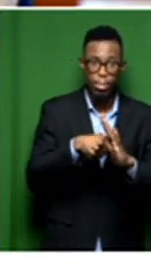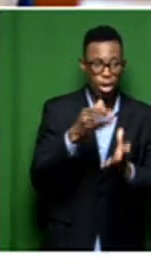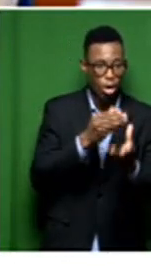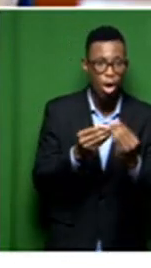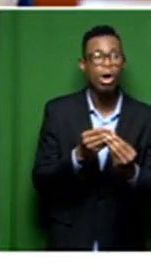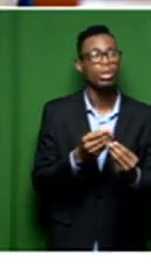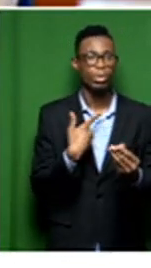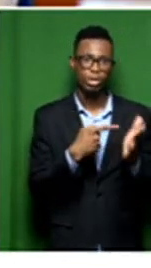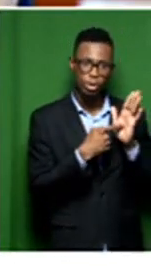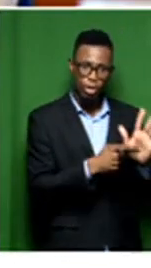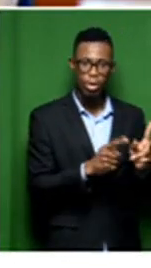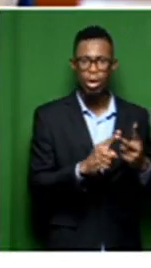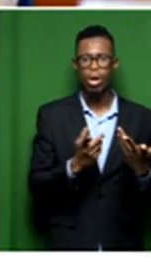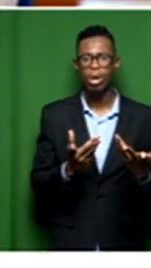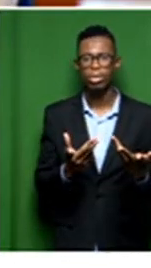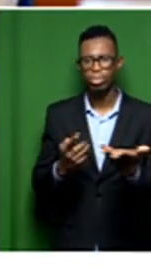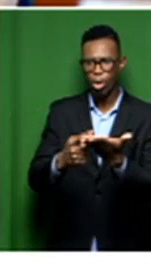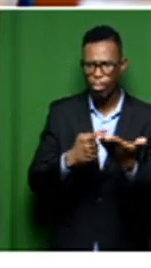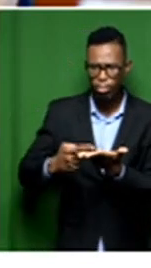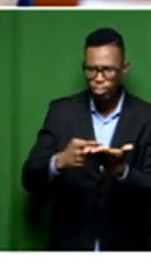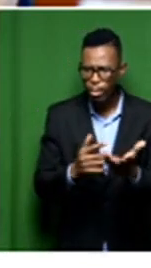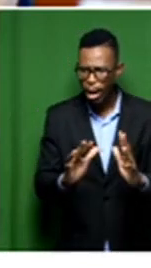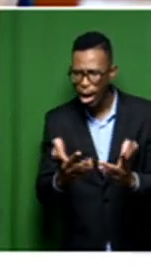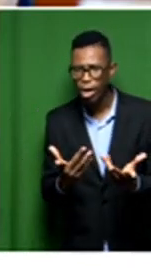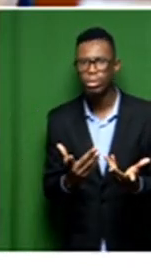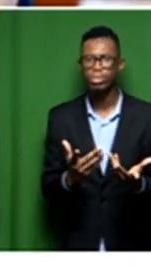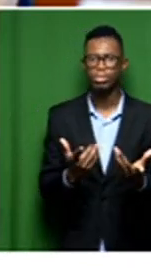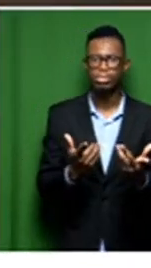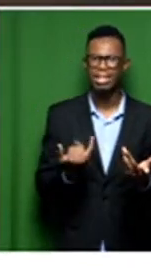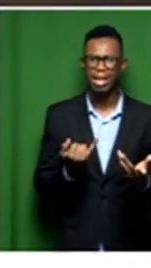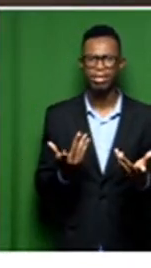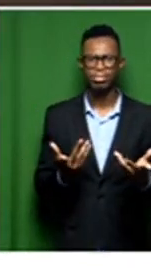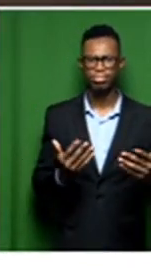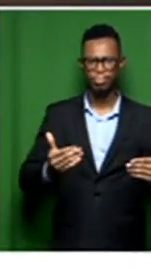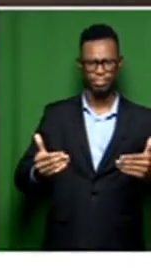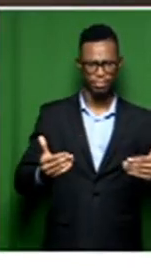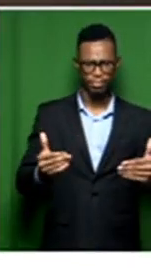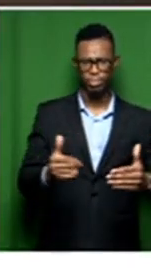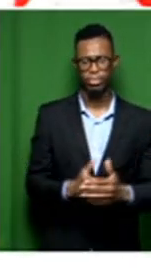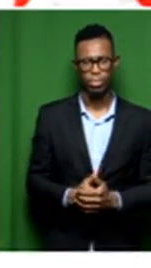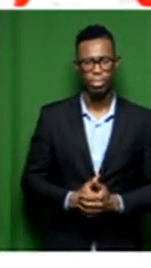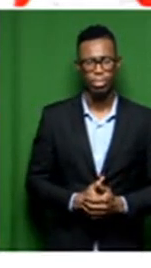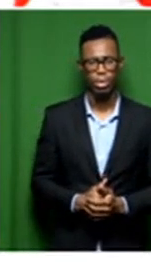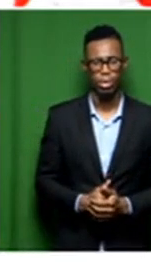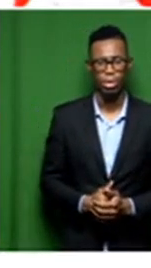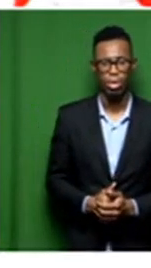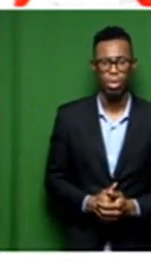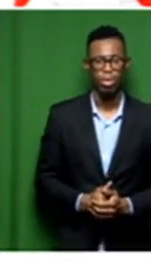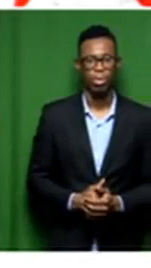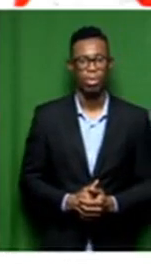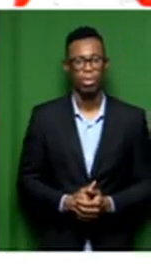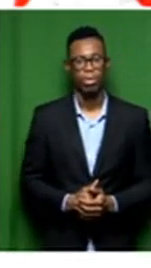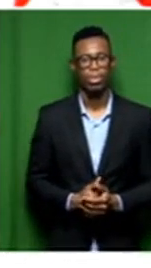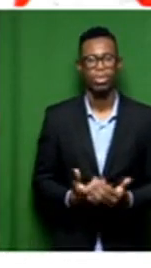show you how to facilitate dialogues with children to really get them to deeply understand the content. Let's talk about